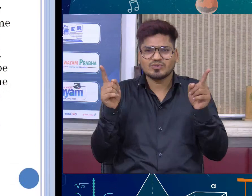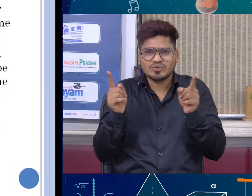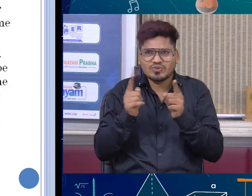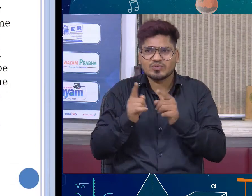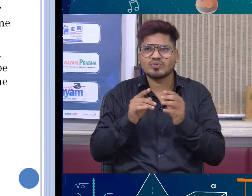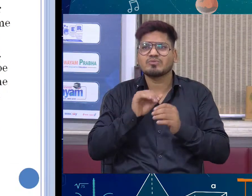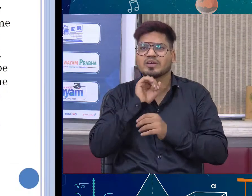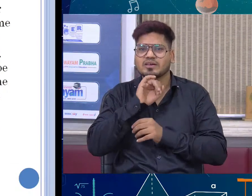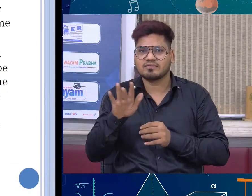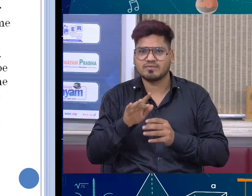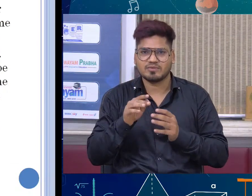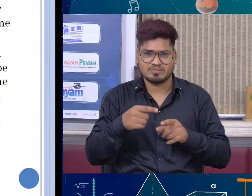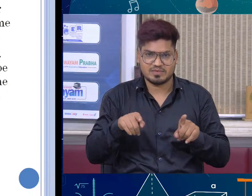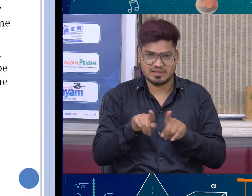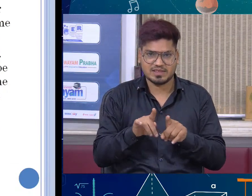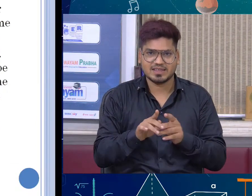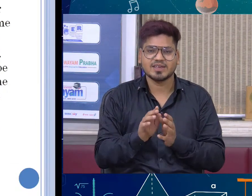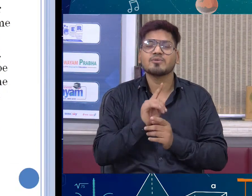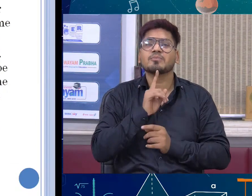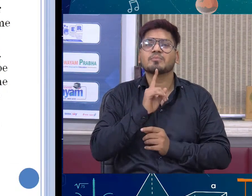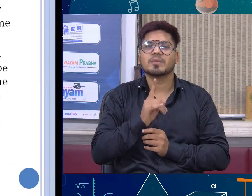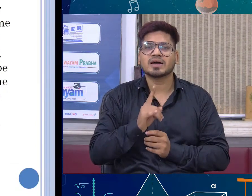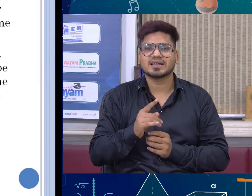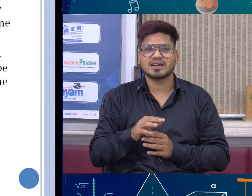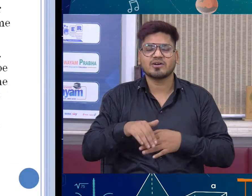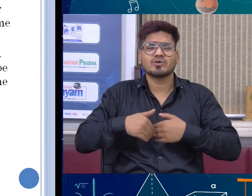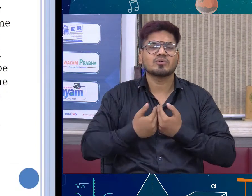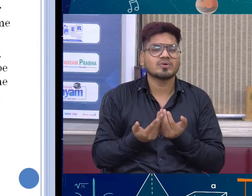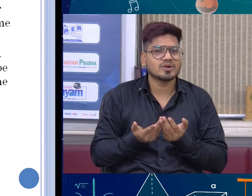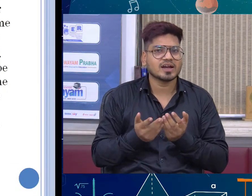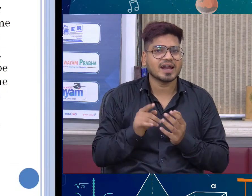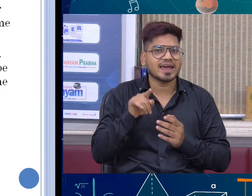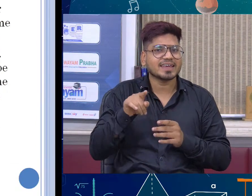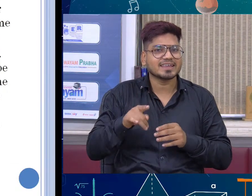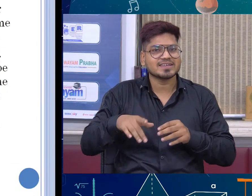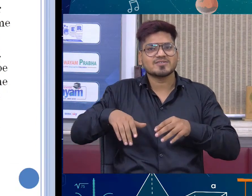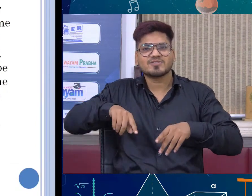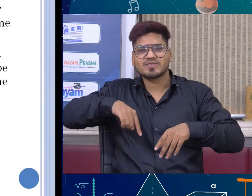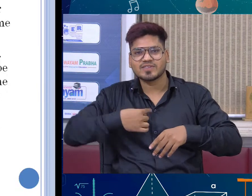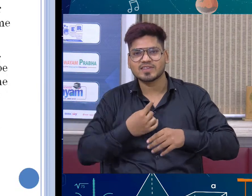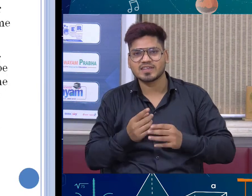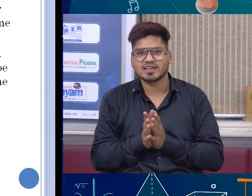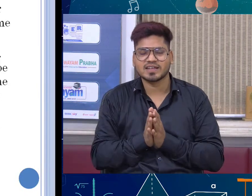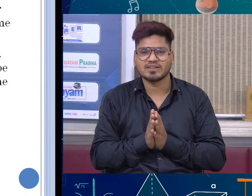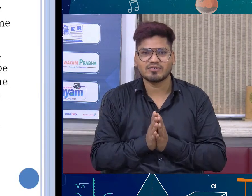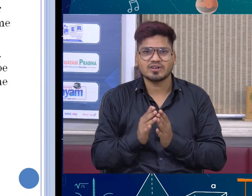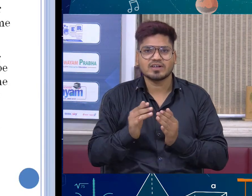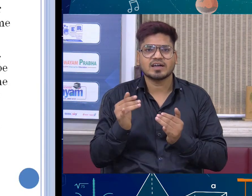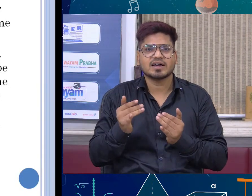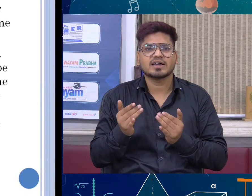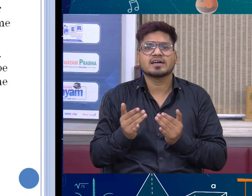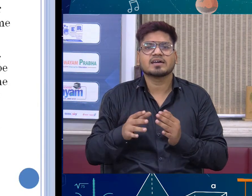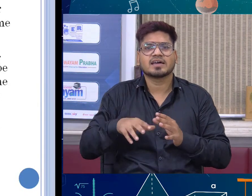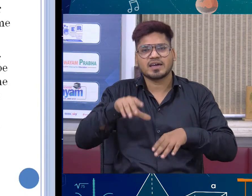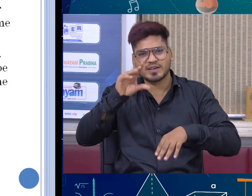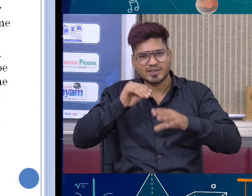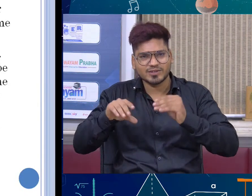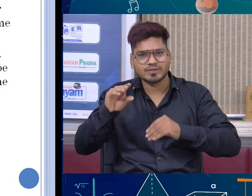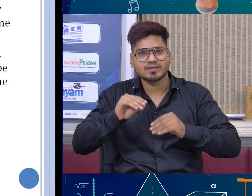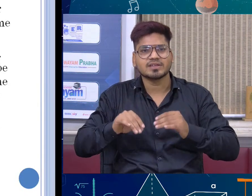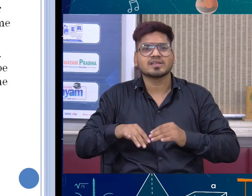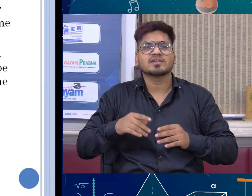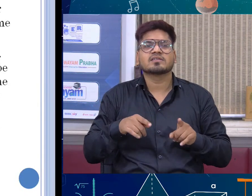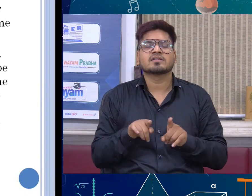even there. They can, my children can go to act, and there should be getting a proper concrete concept about it